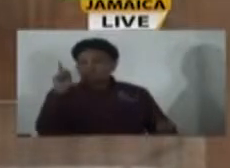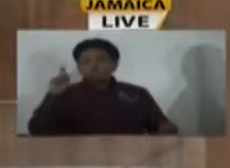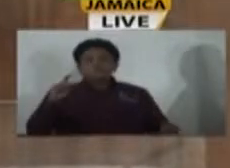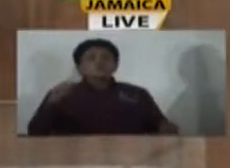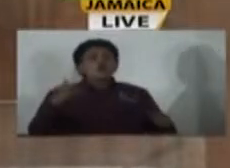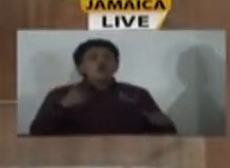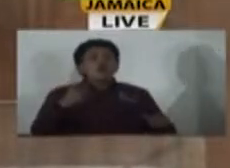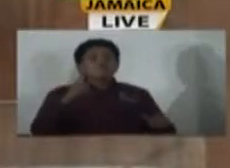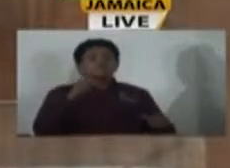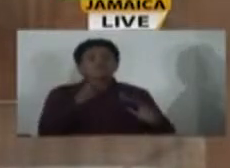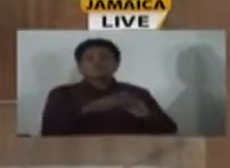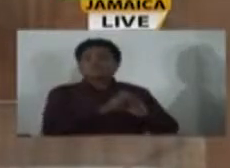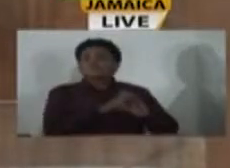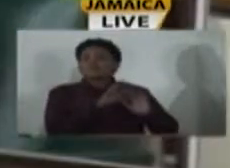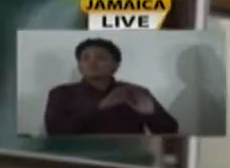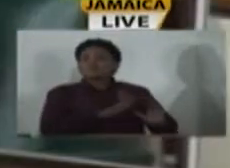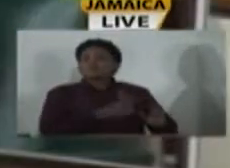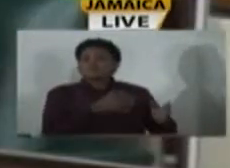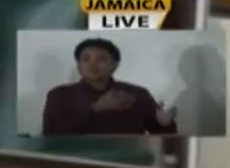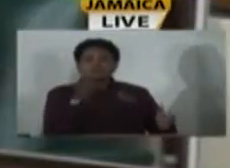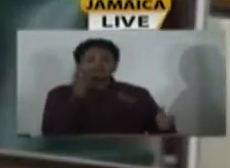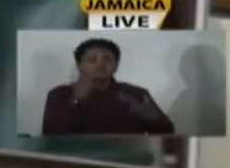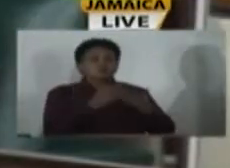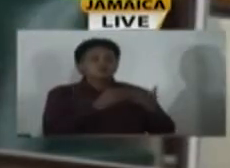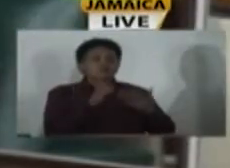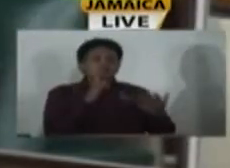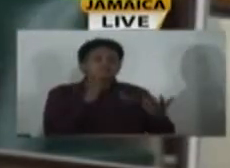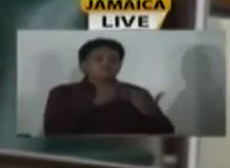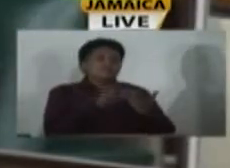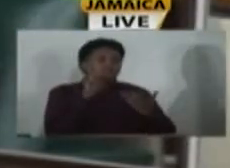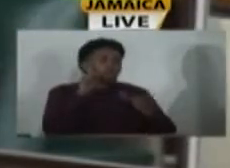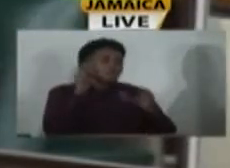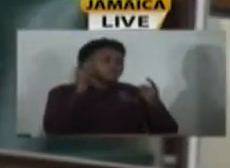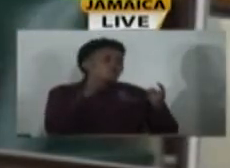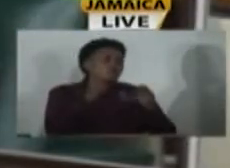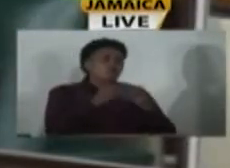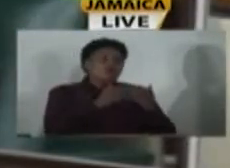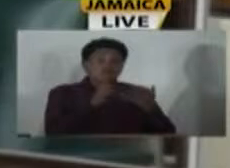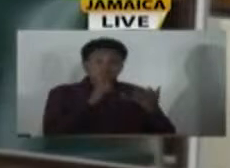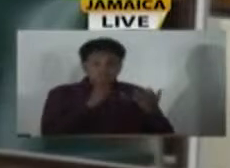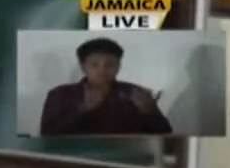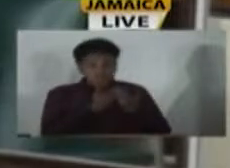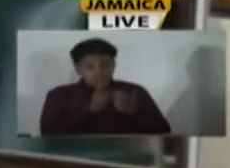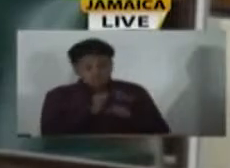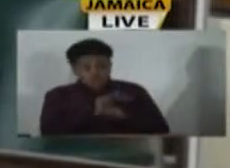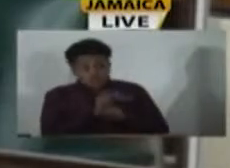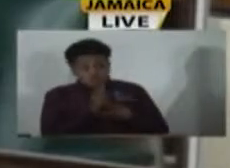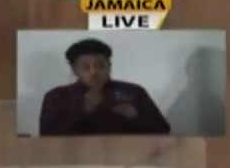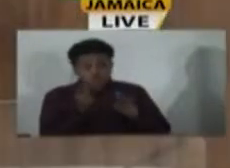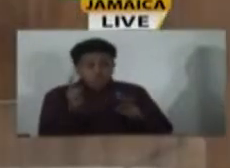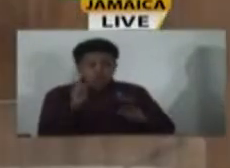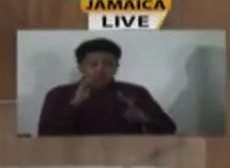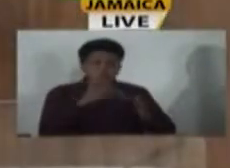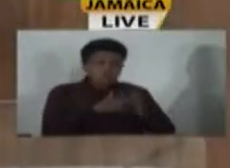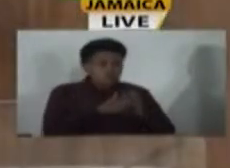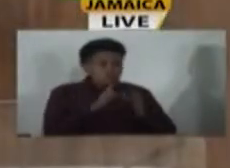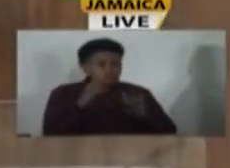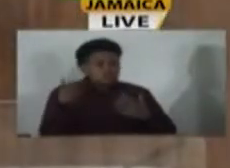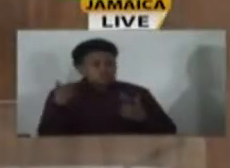been a review of it to see whether it is fit for purpose, whether it's doing its job, where it's weak, where it's strong, etc.